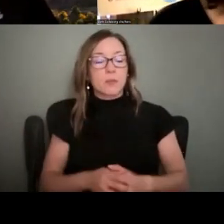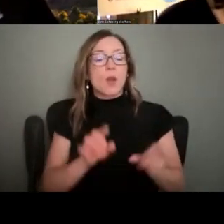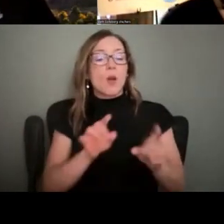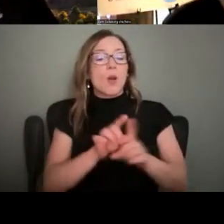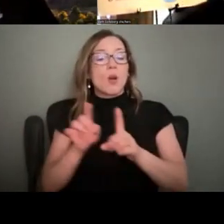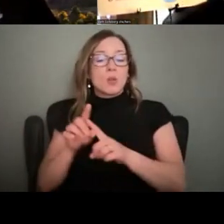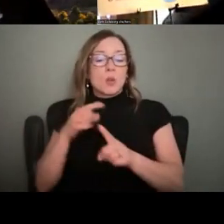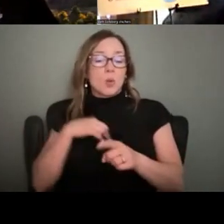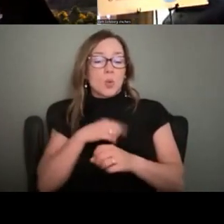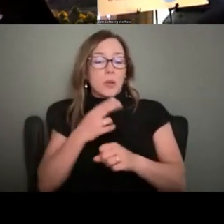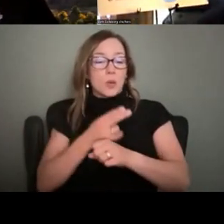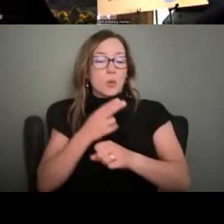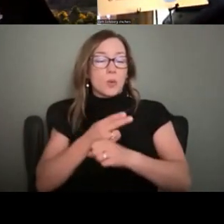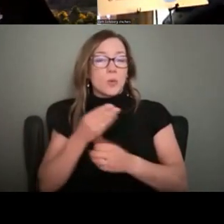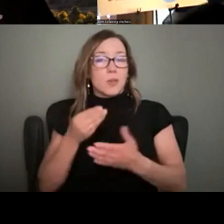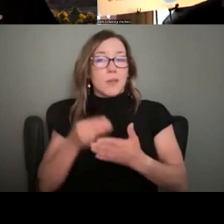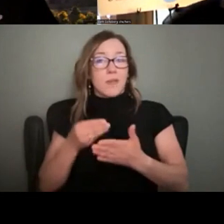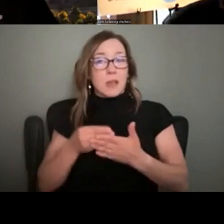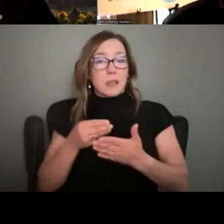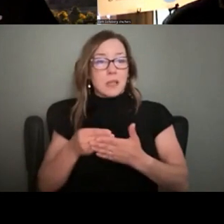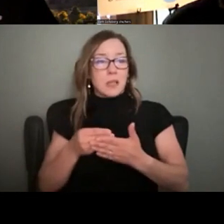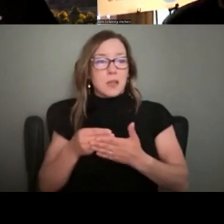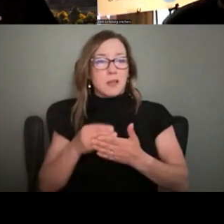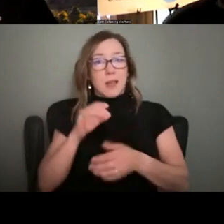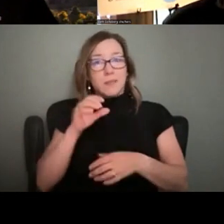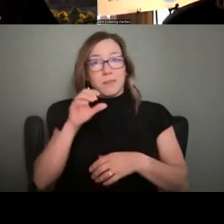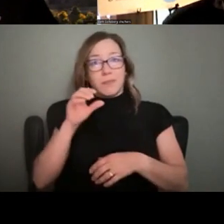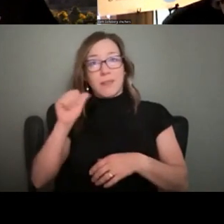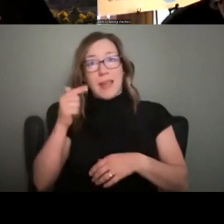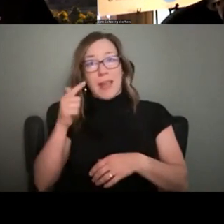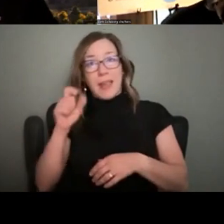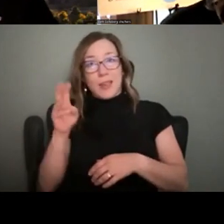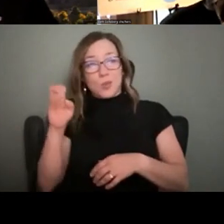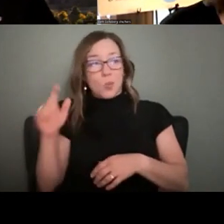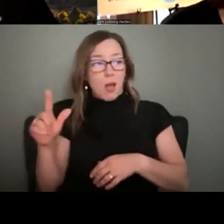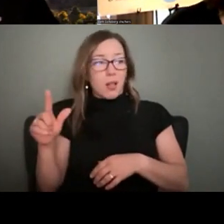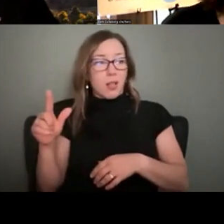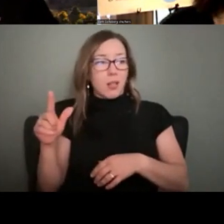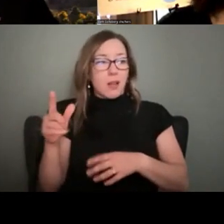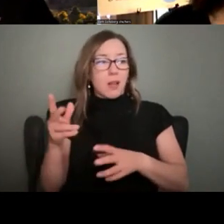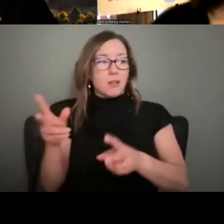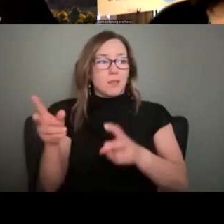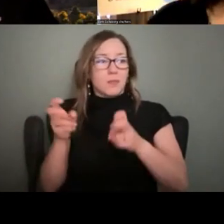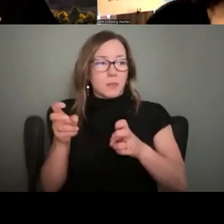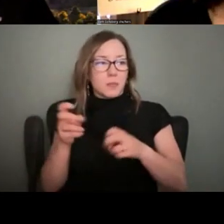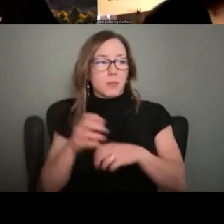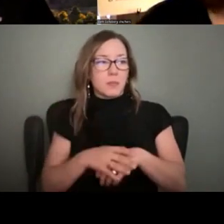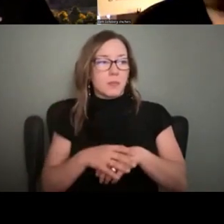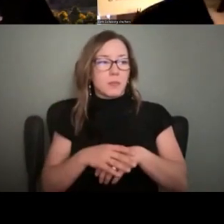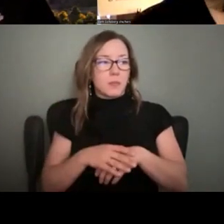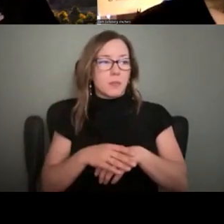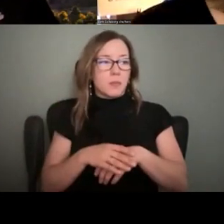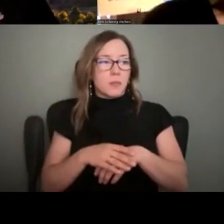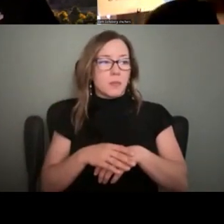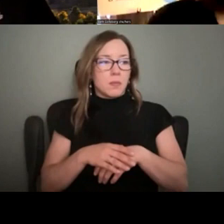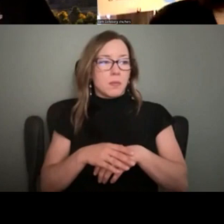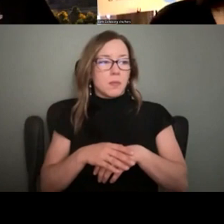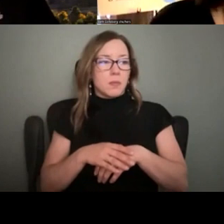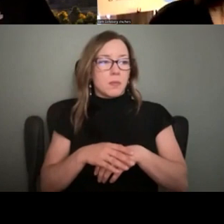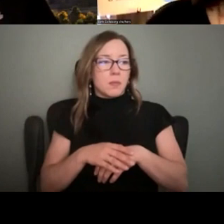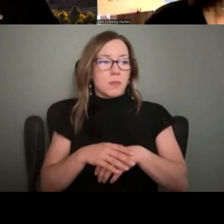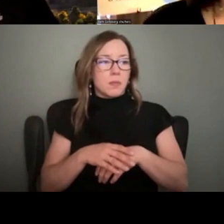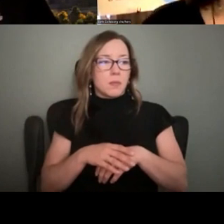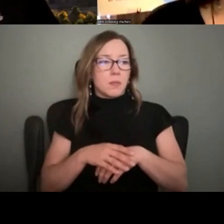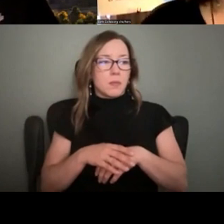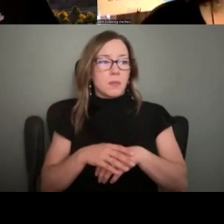use funding that, you know, that AgeWell has sourced. So we have a pretty active, you know, we're not